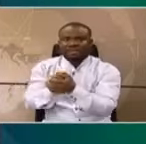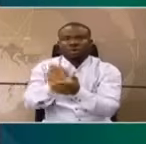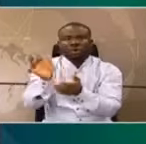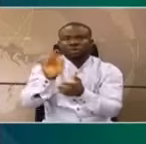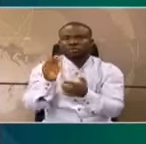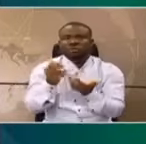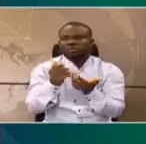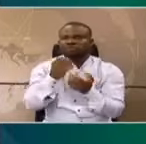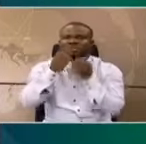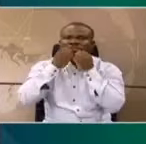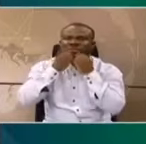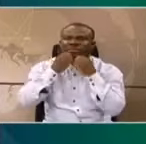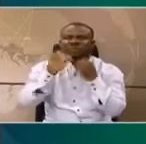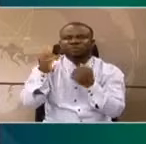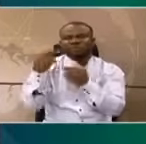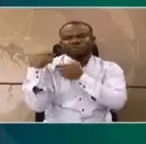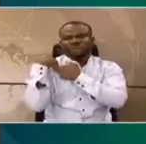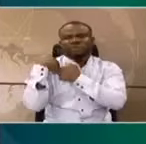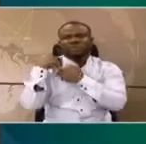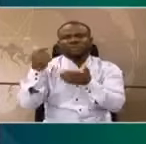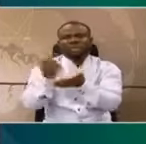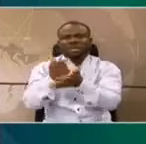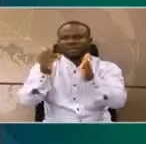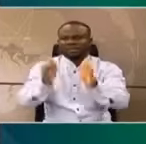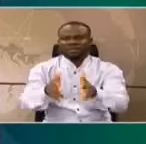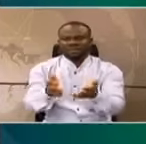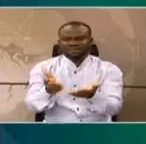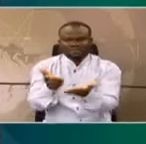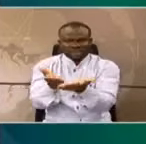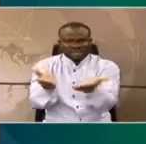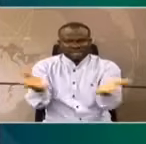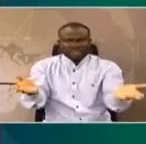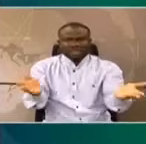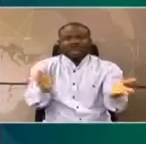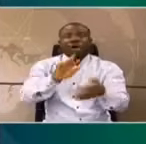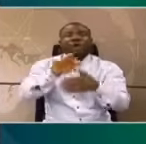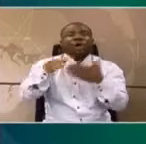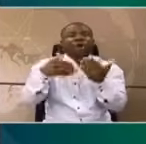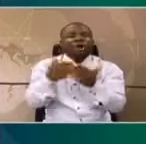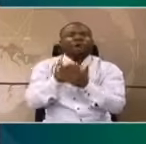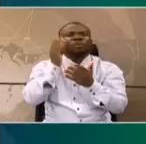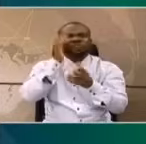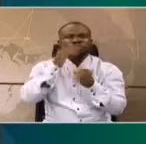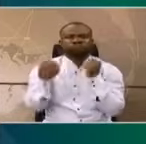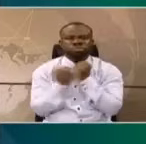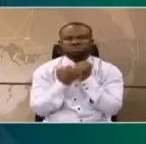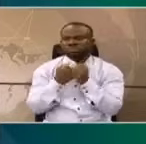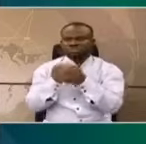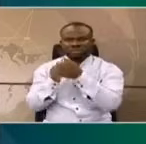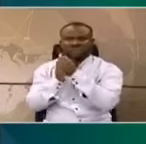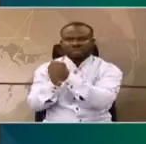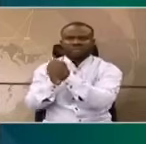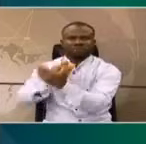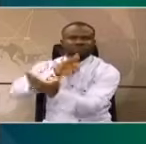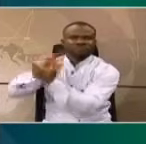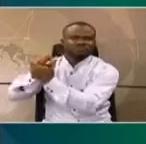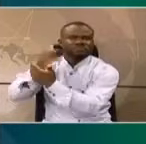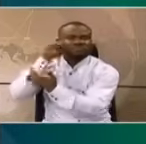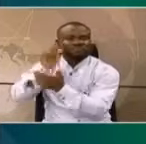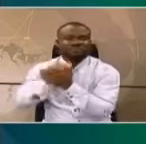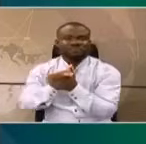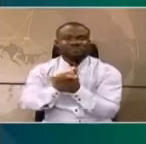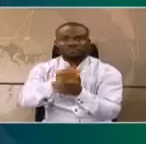Ghanaians. Who have gone out of their way to lead this crusade. But from the